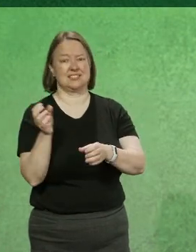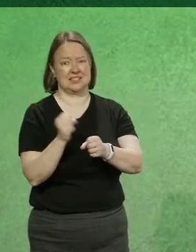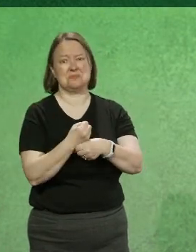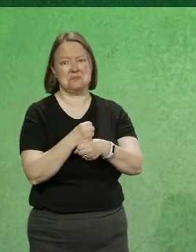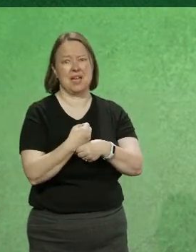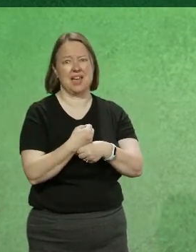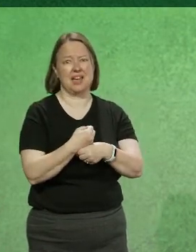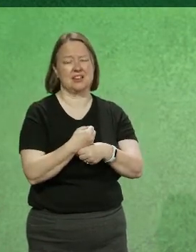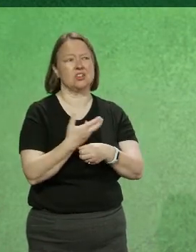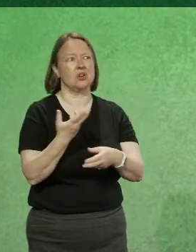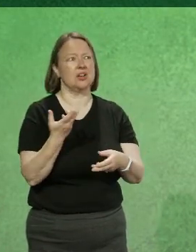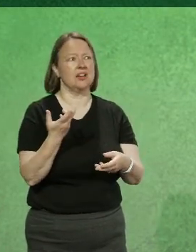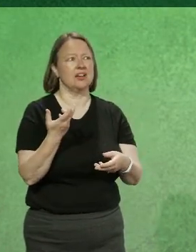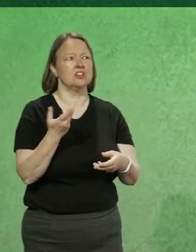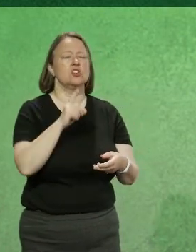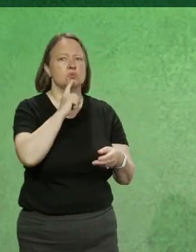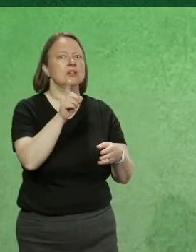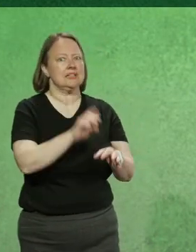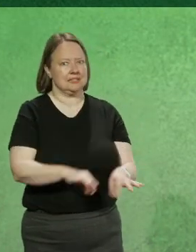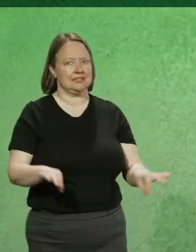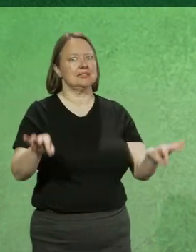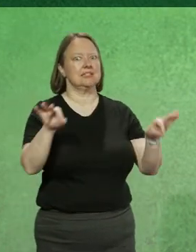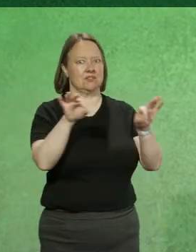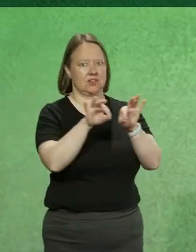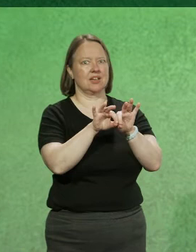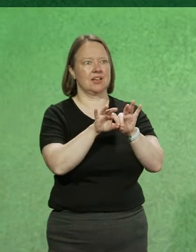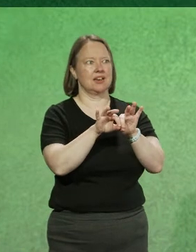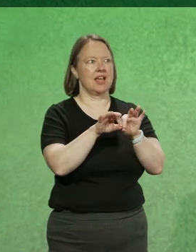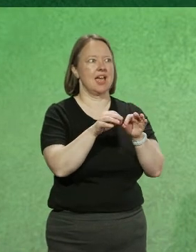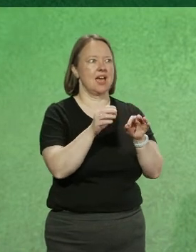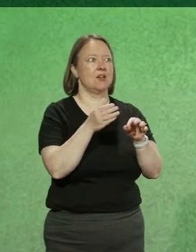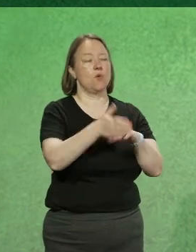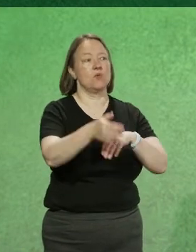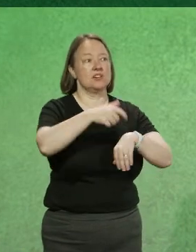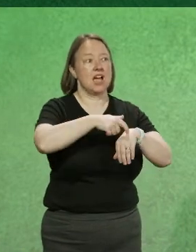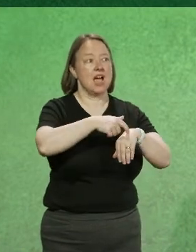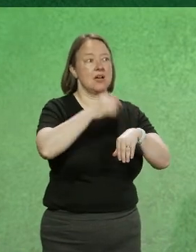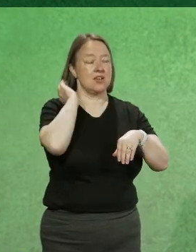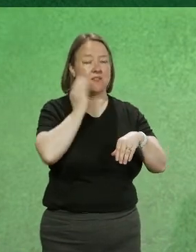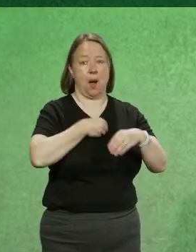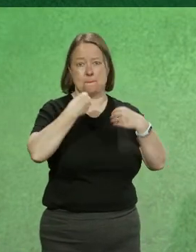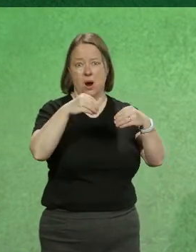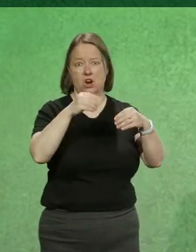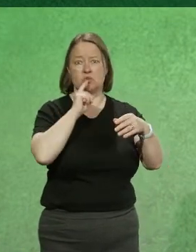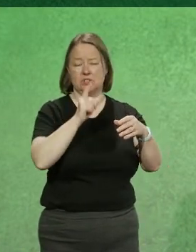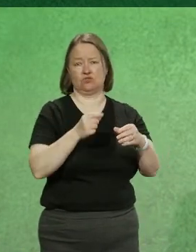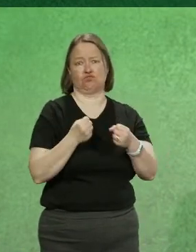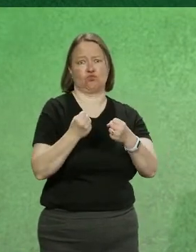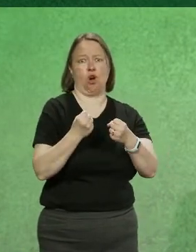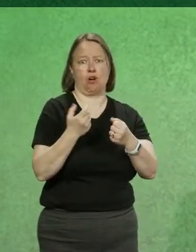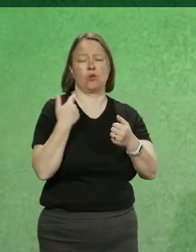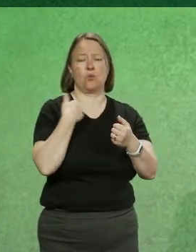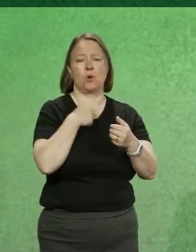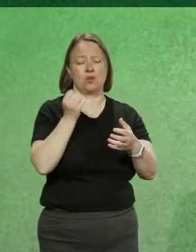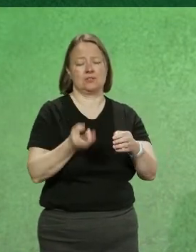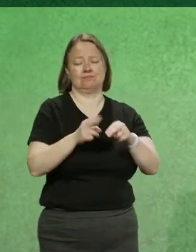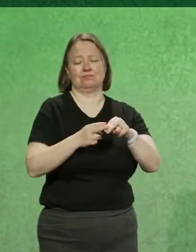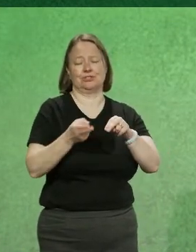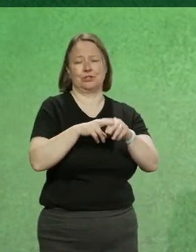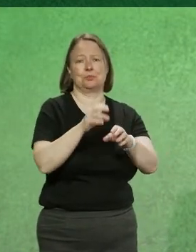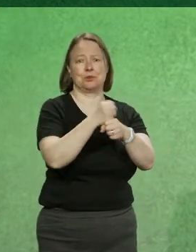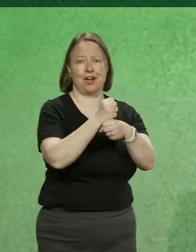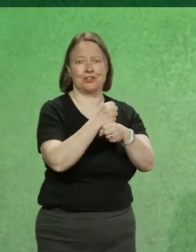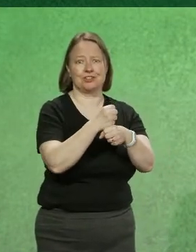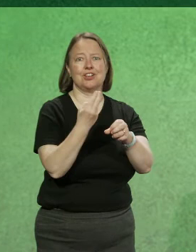So yeah, it will be very significant. And with time, if our market is very strong, we hope to increase the production